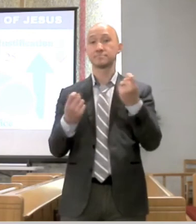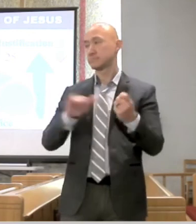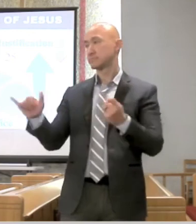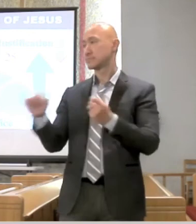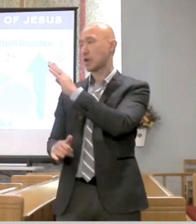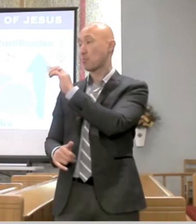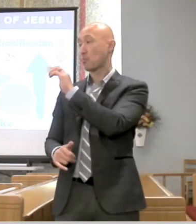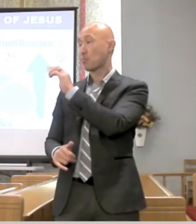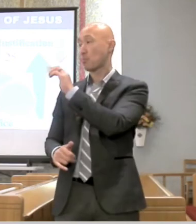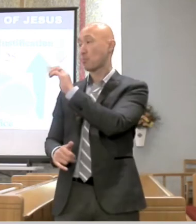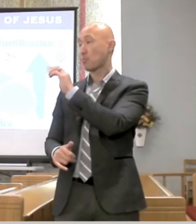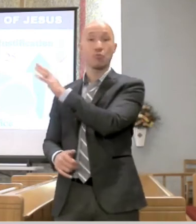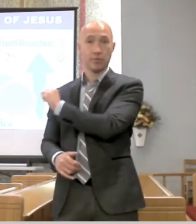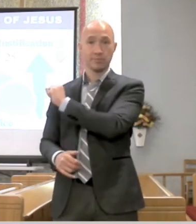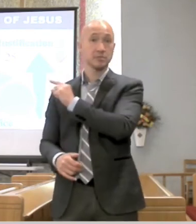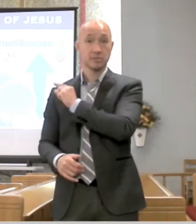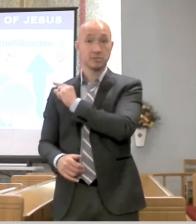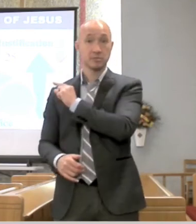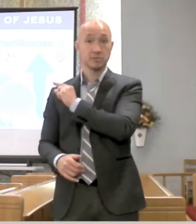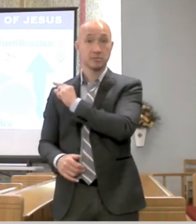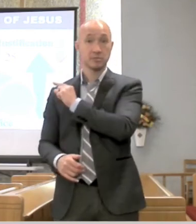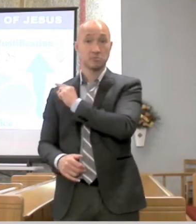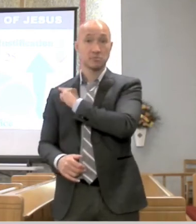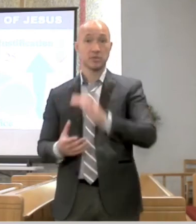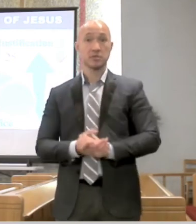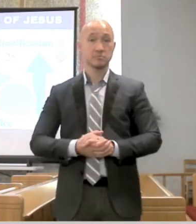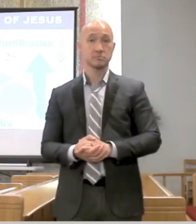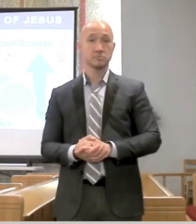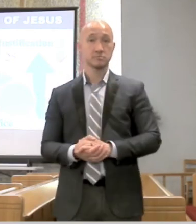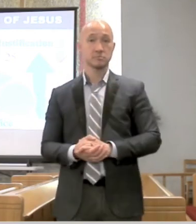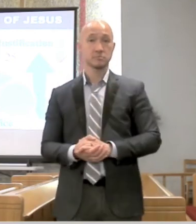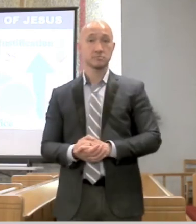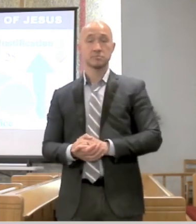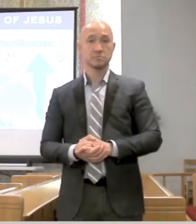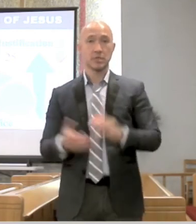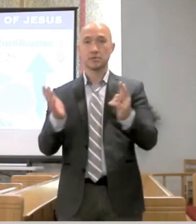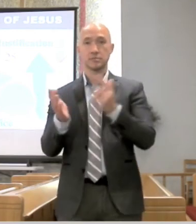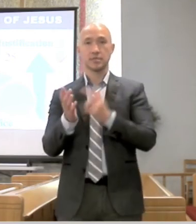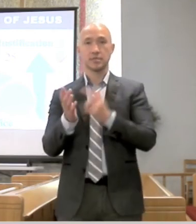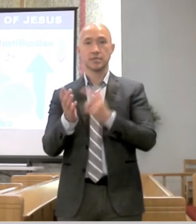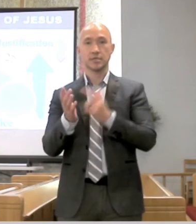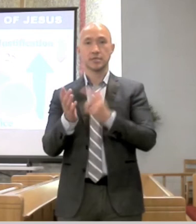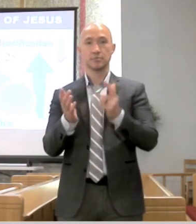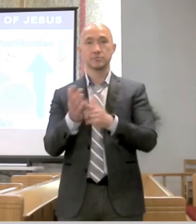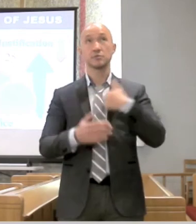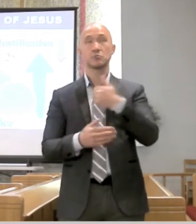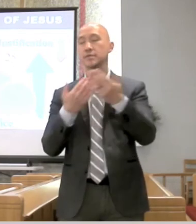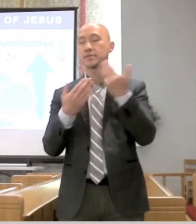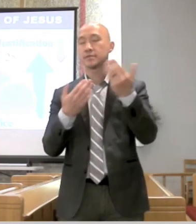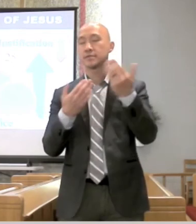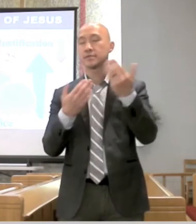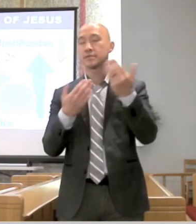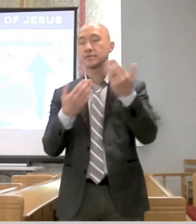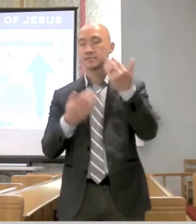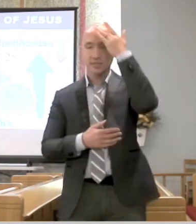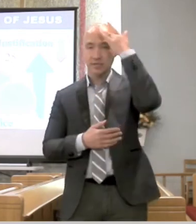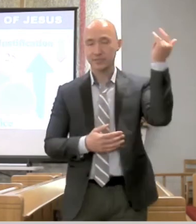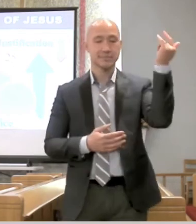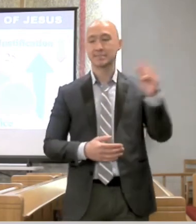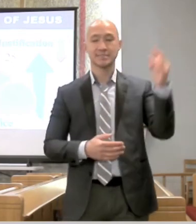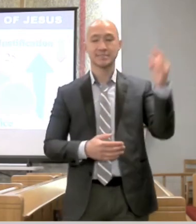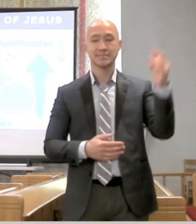know how good we have it. We don't know how good we have it. We don't know the extent of our sins, the horridness of it. Some of us